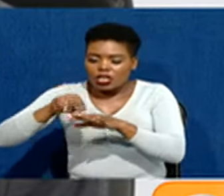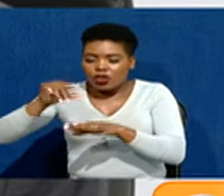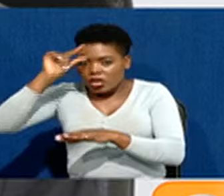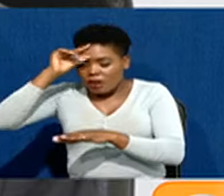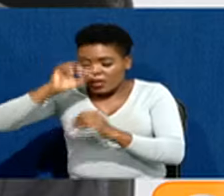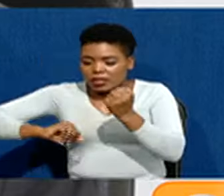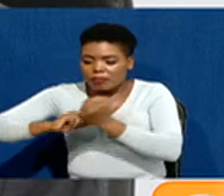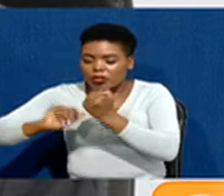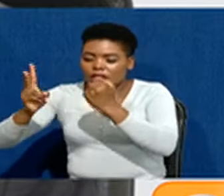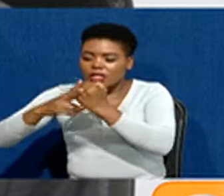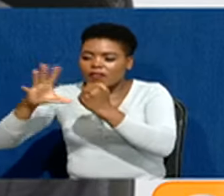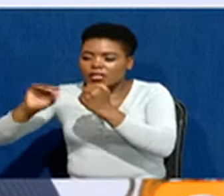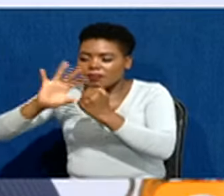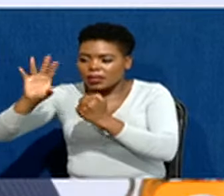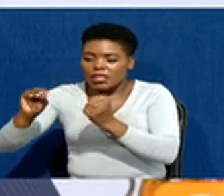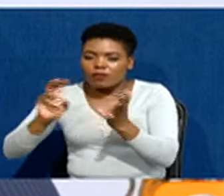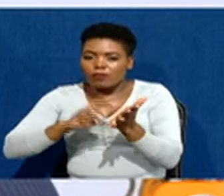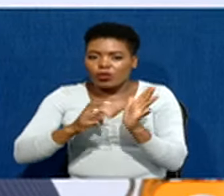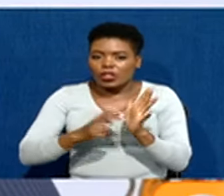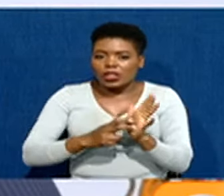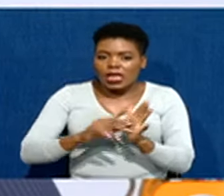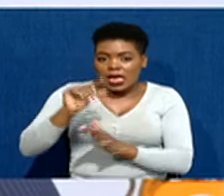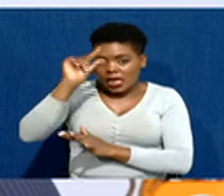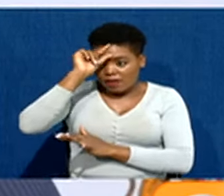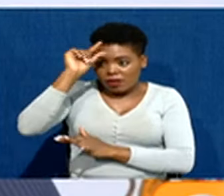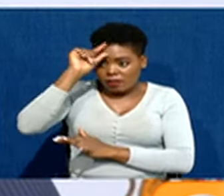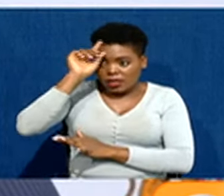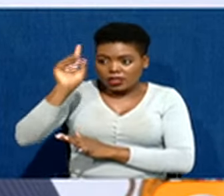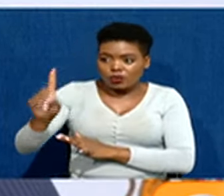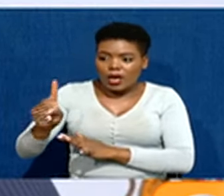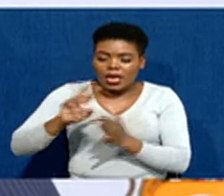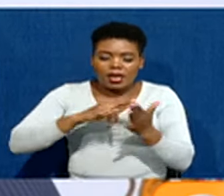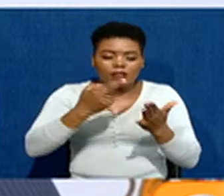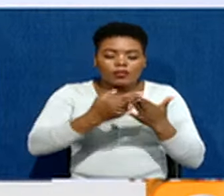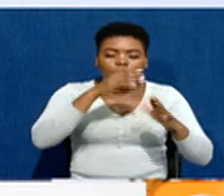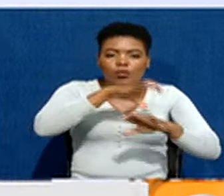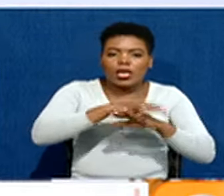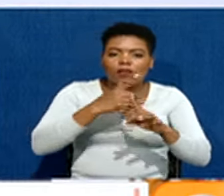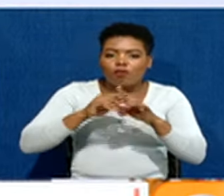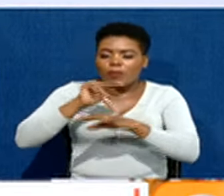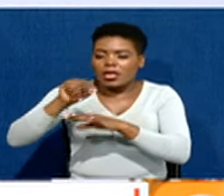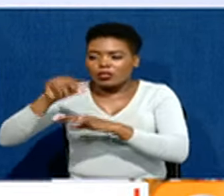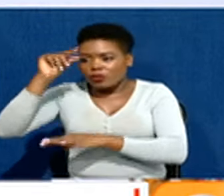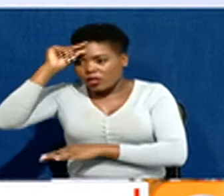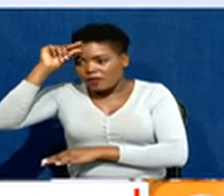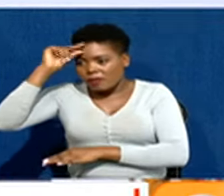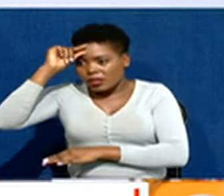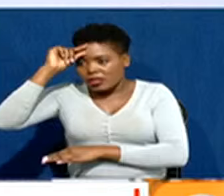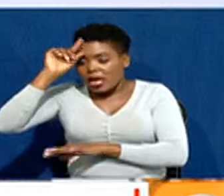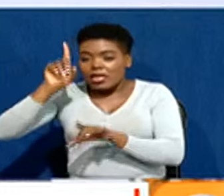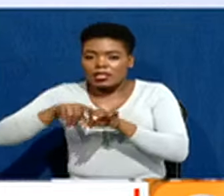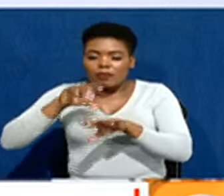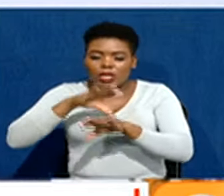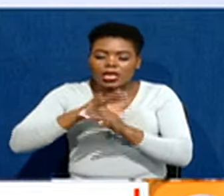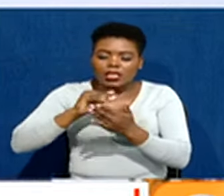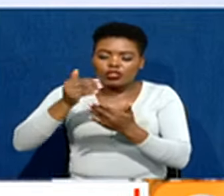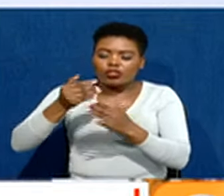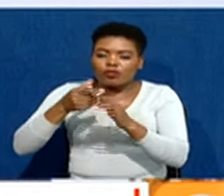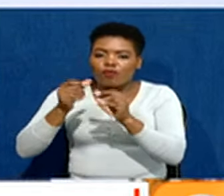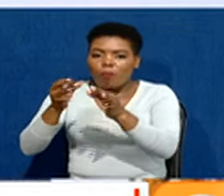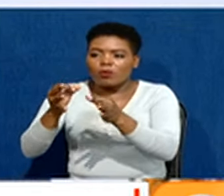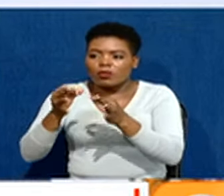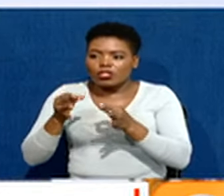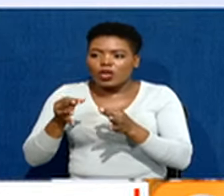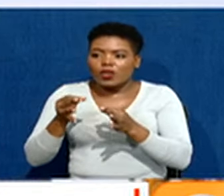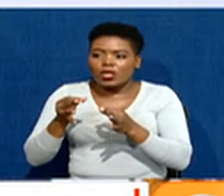financing 70% of the project. The government is one. Resources come from the same kitty, which is the kitty from the treasury. It is just a question of